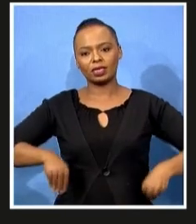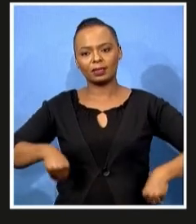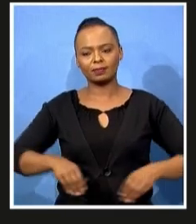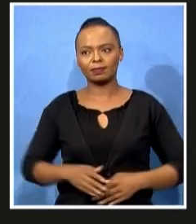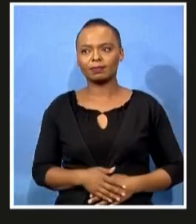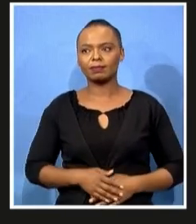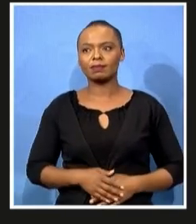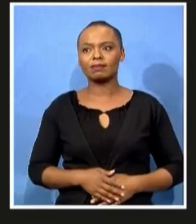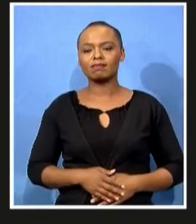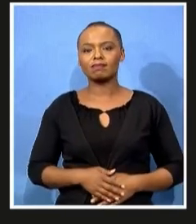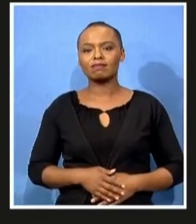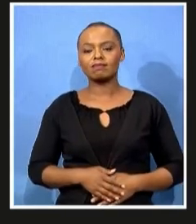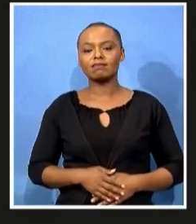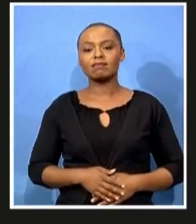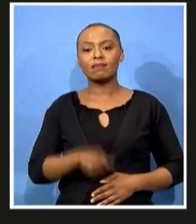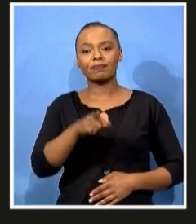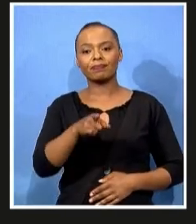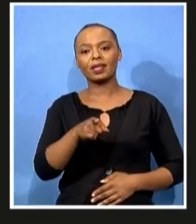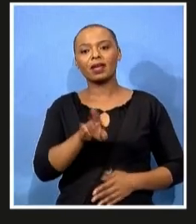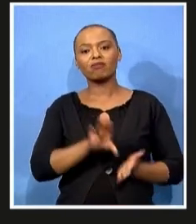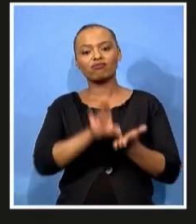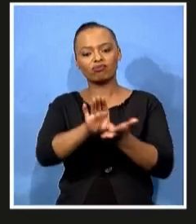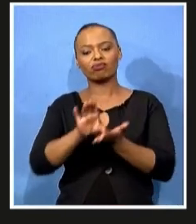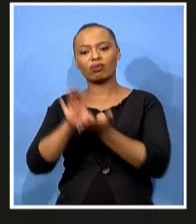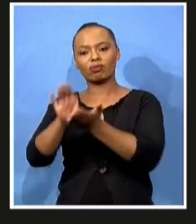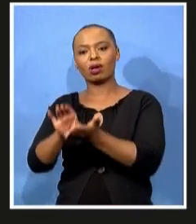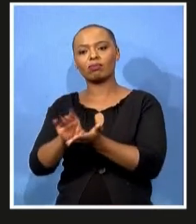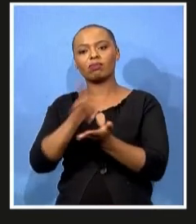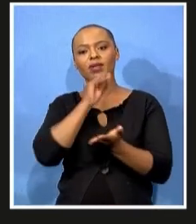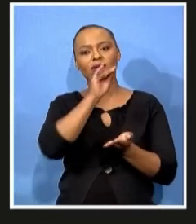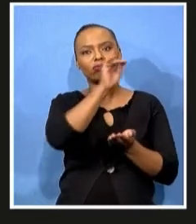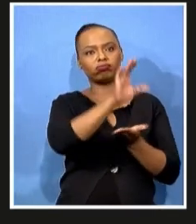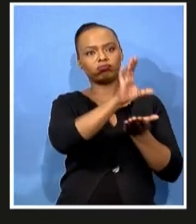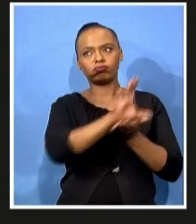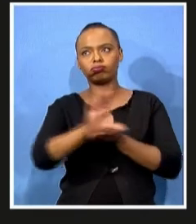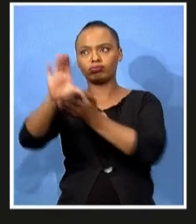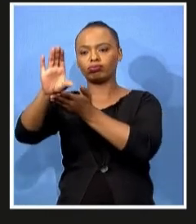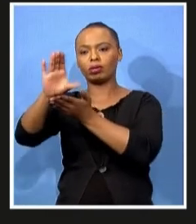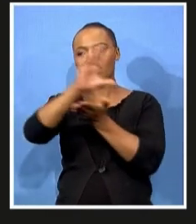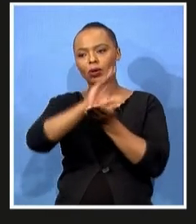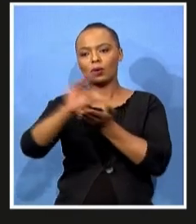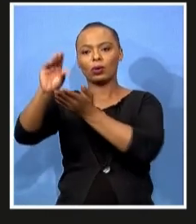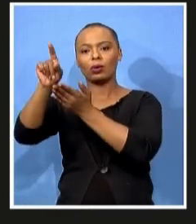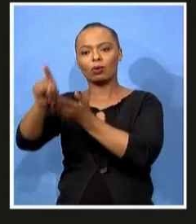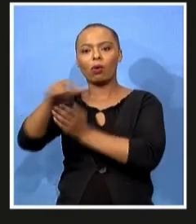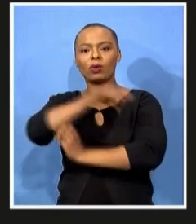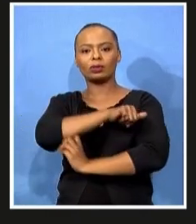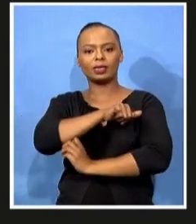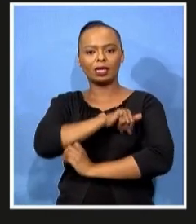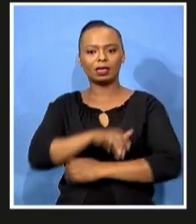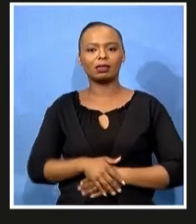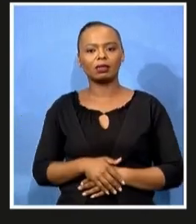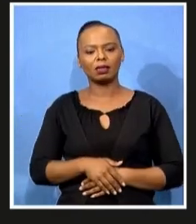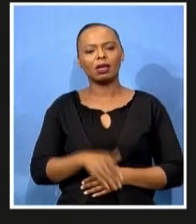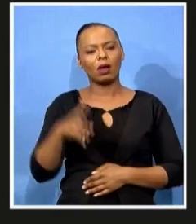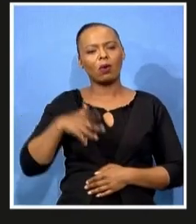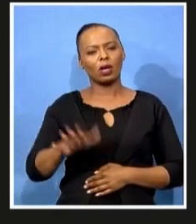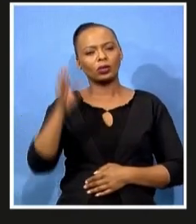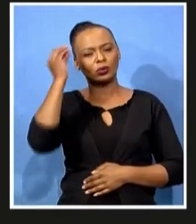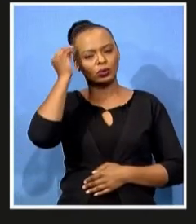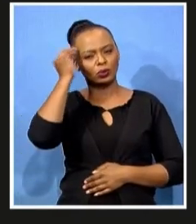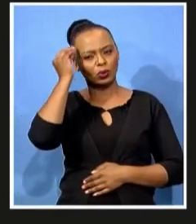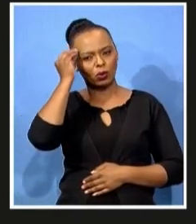in Gauteng, to our hospitals. I wanted to just know that, can you give us a full